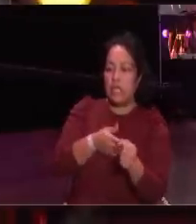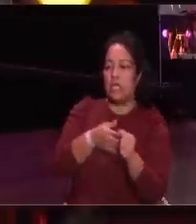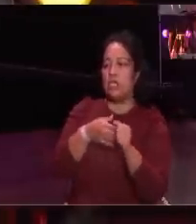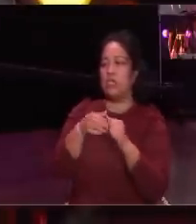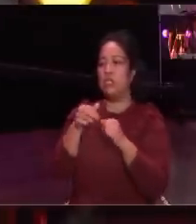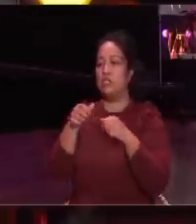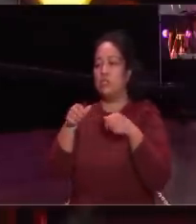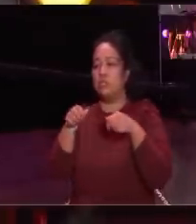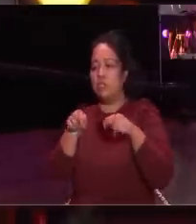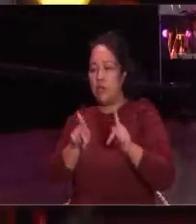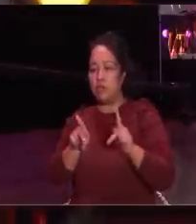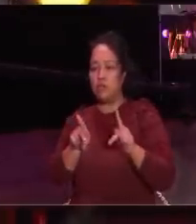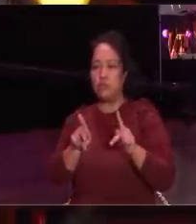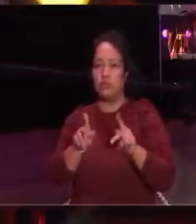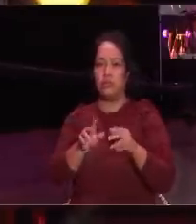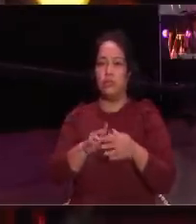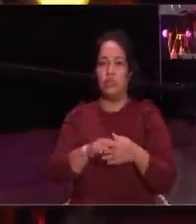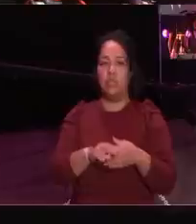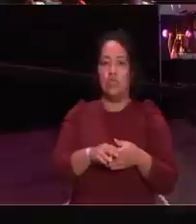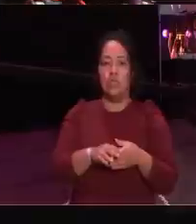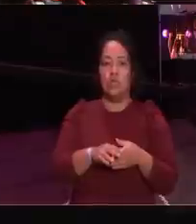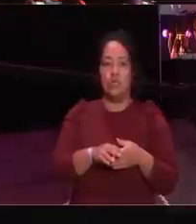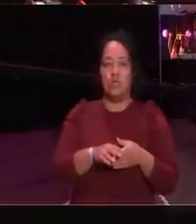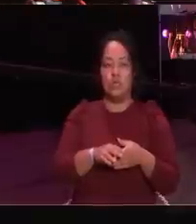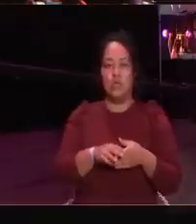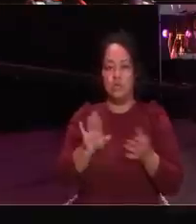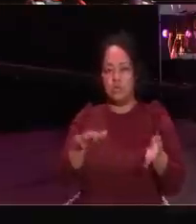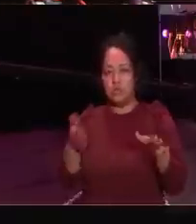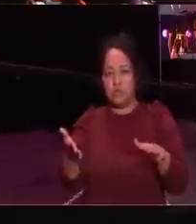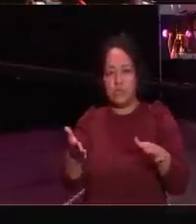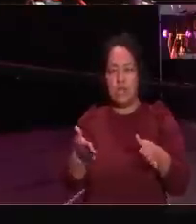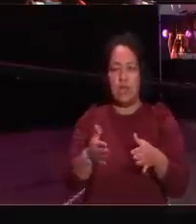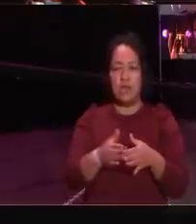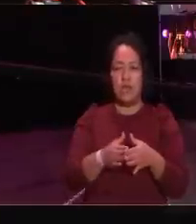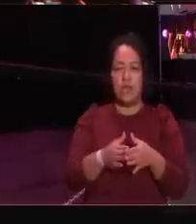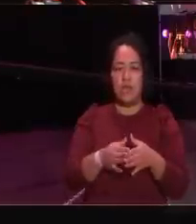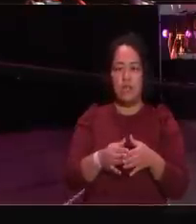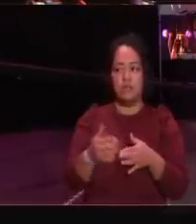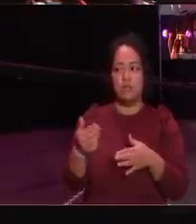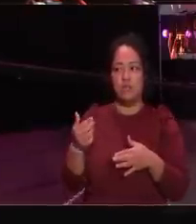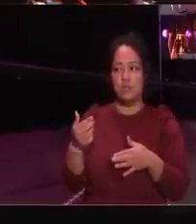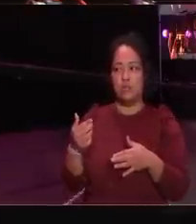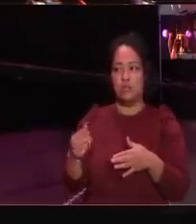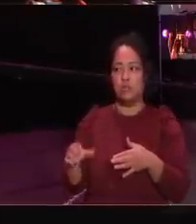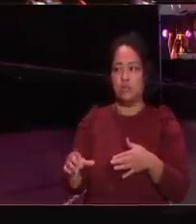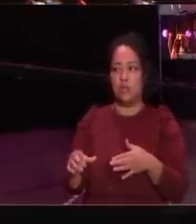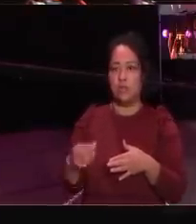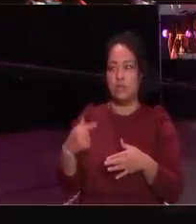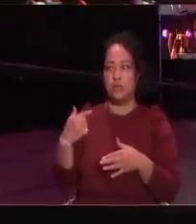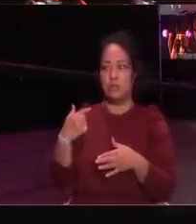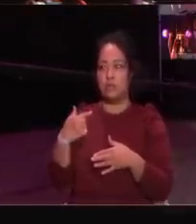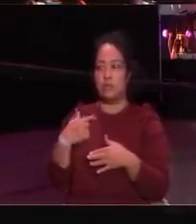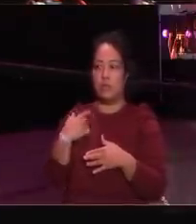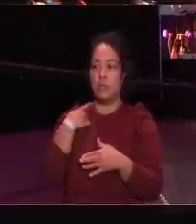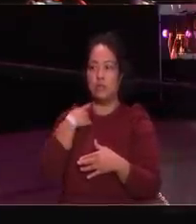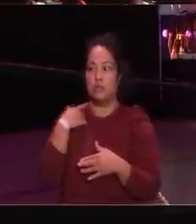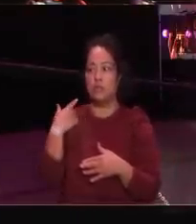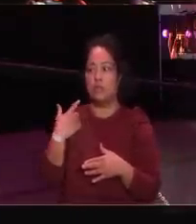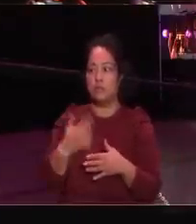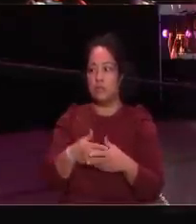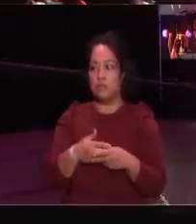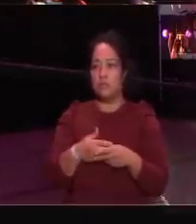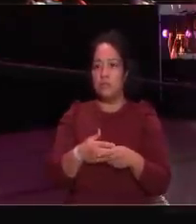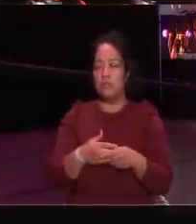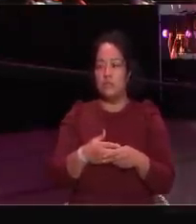Leaders and apostles. Morían como malhechores. They would die as criminals. Comenzando con Nerón el año